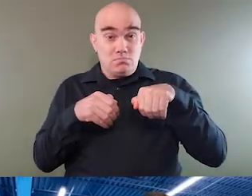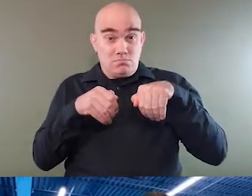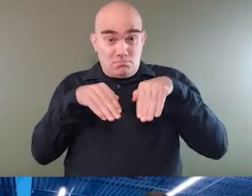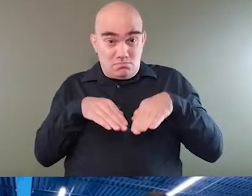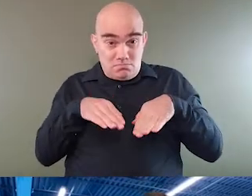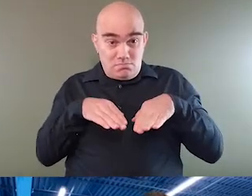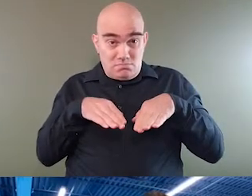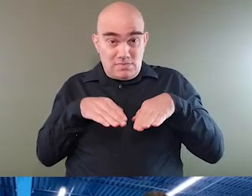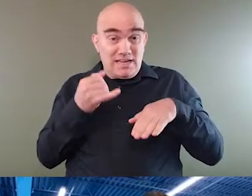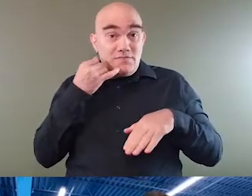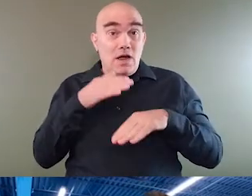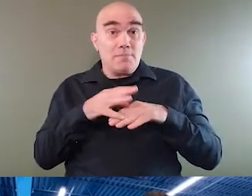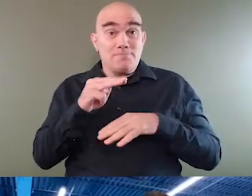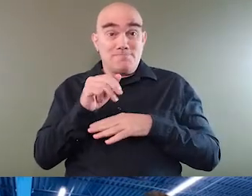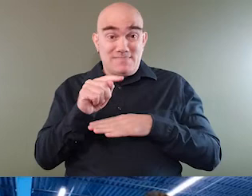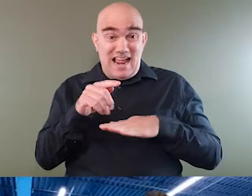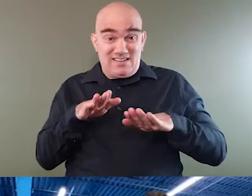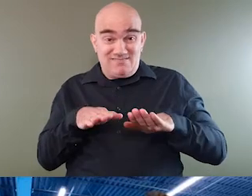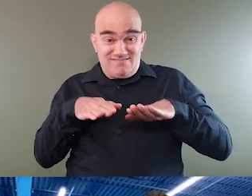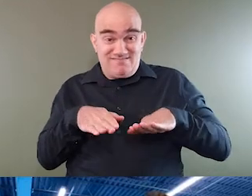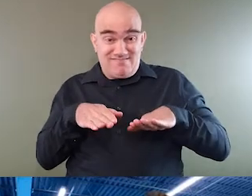if you're on the mat. And if you're seated,